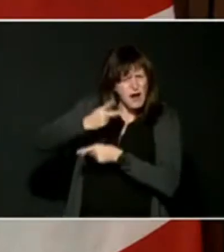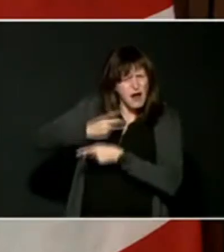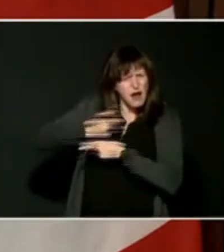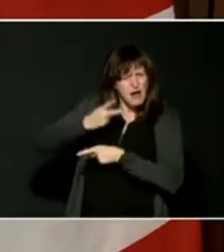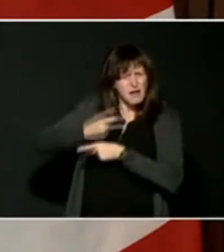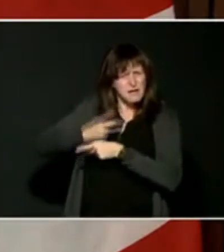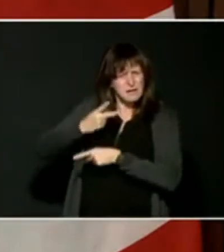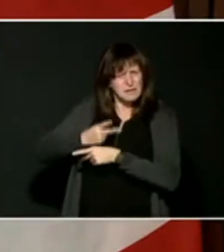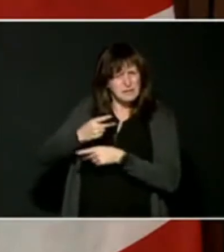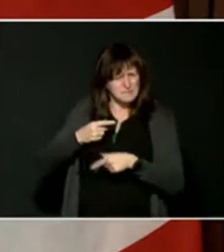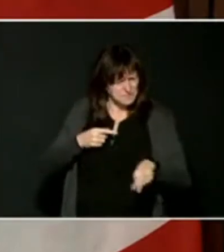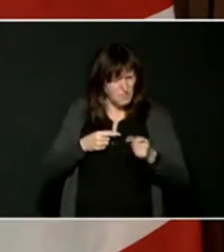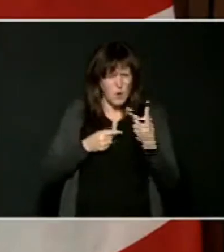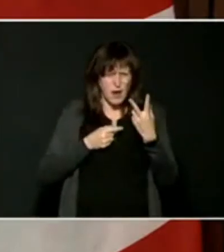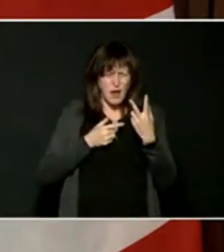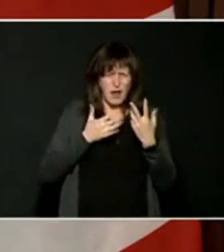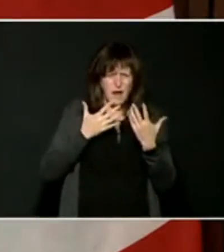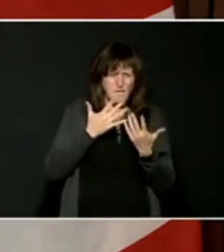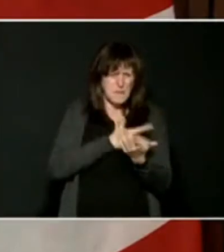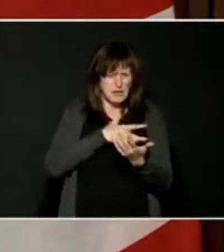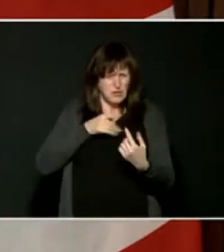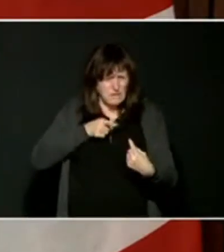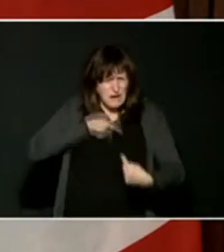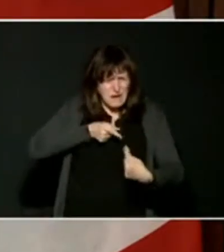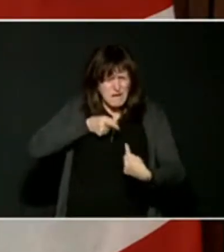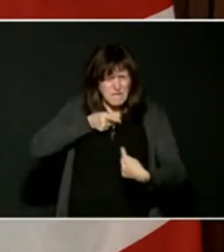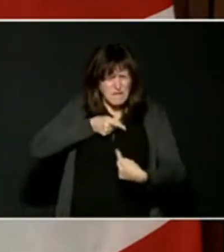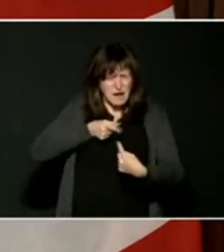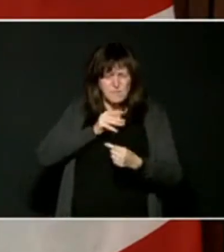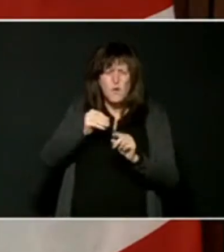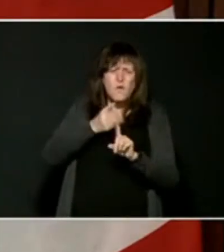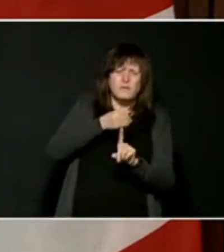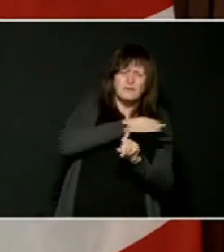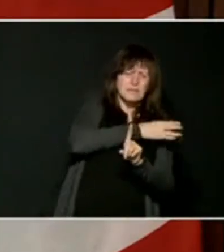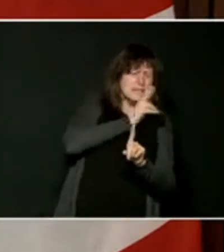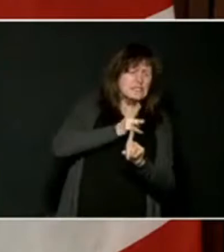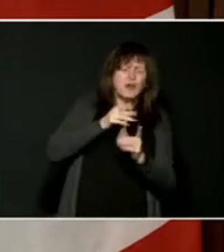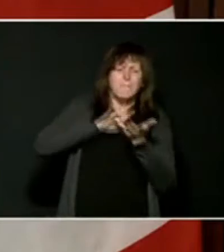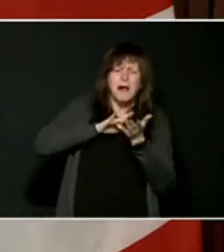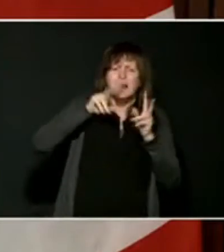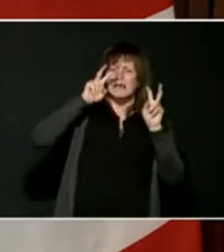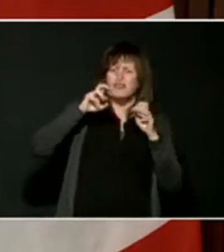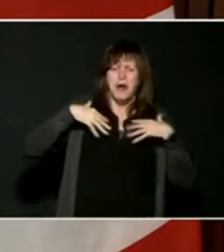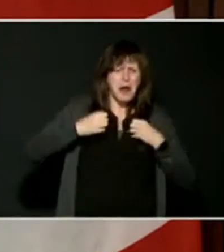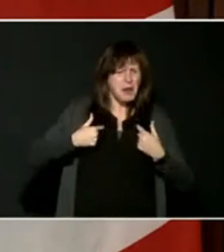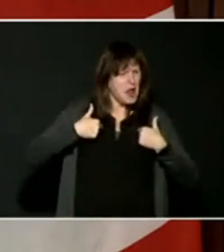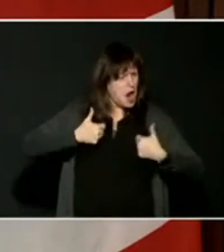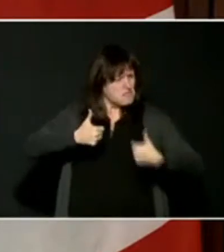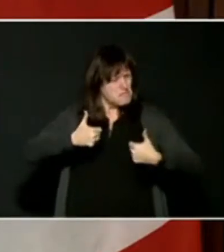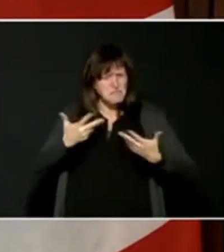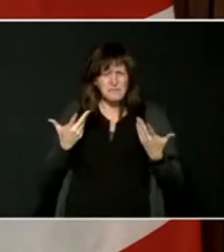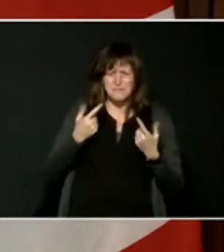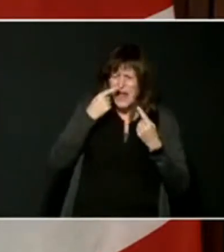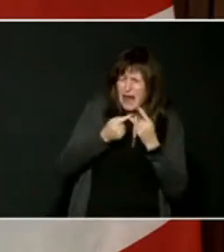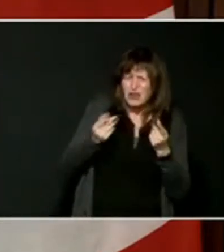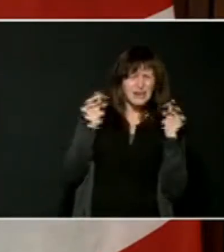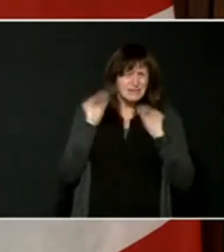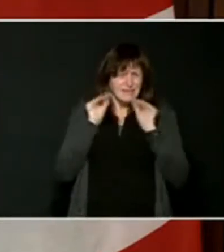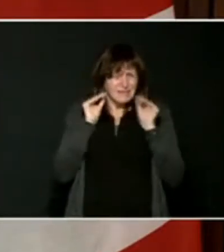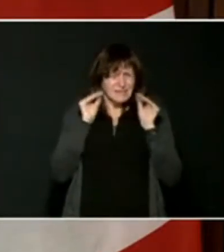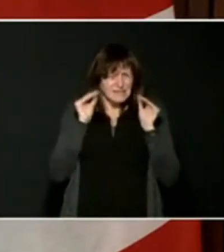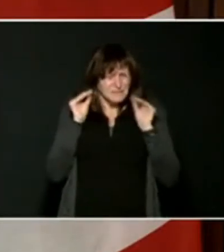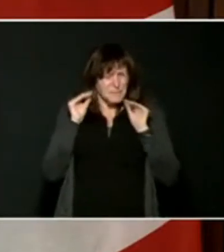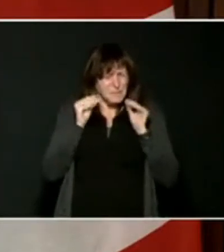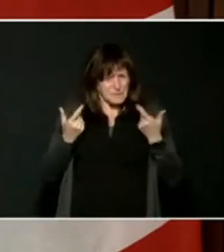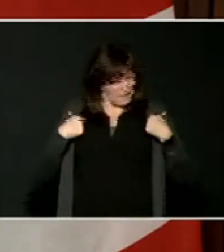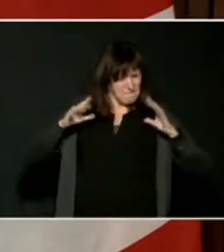said no past medical history, no medications, no allergies, and so on. Almost all of the